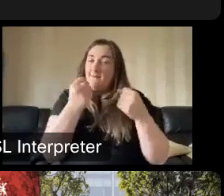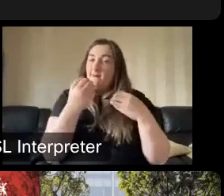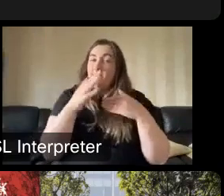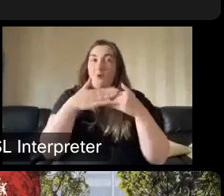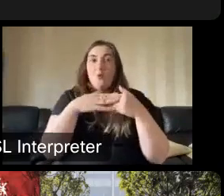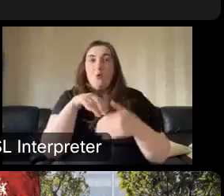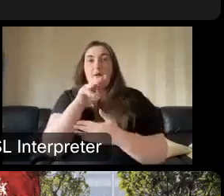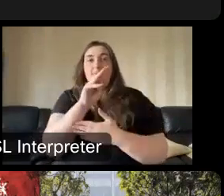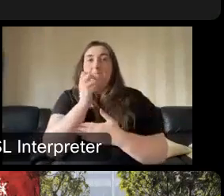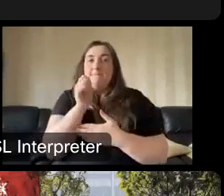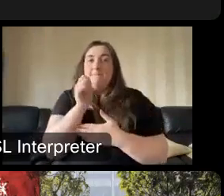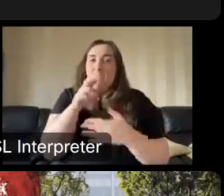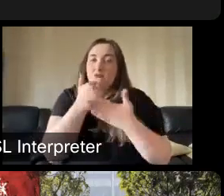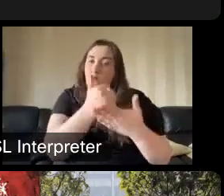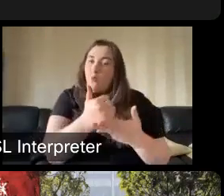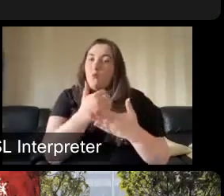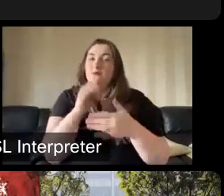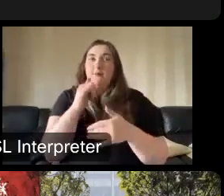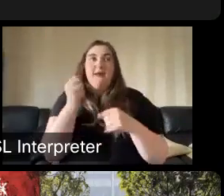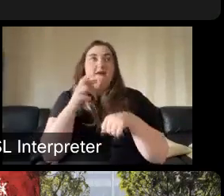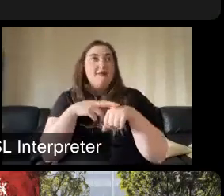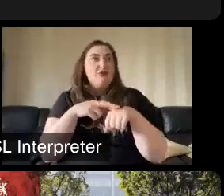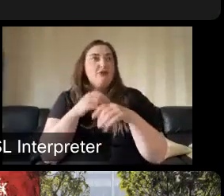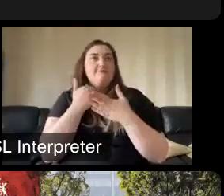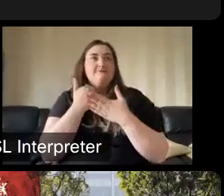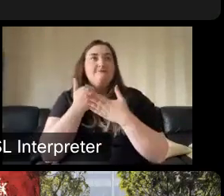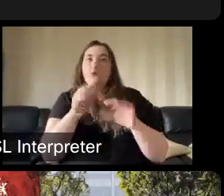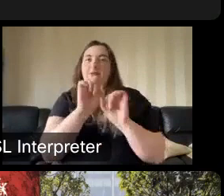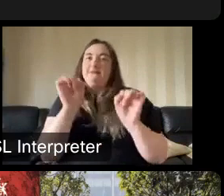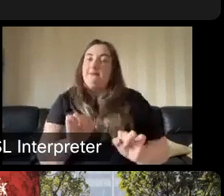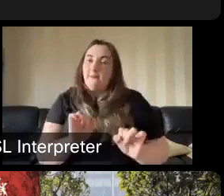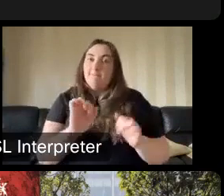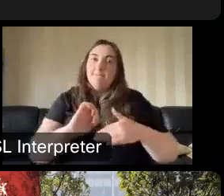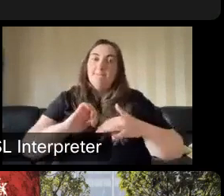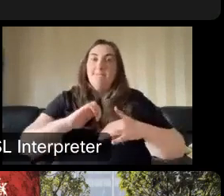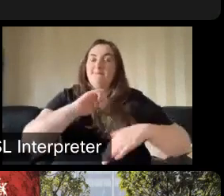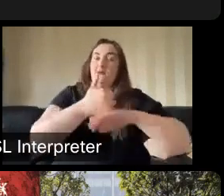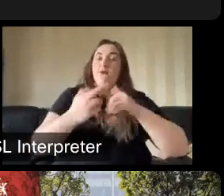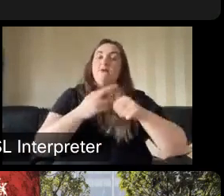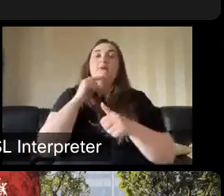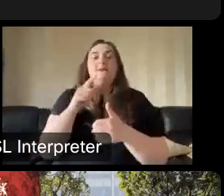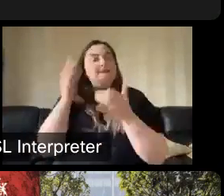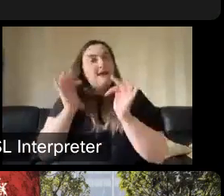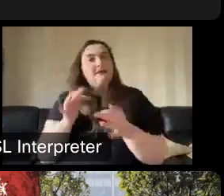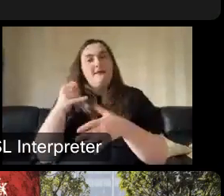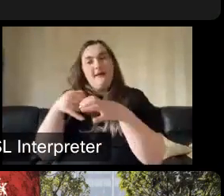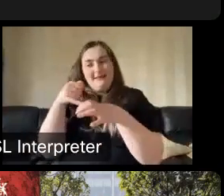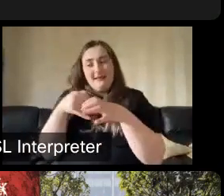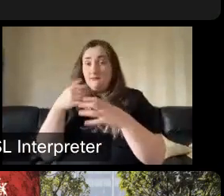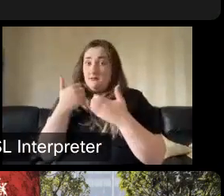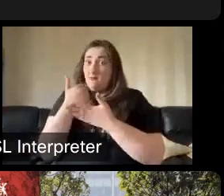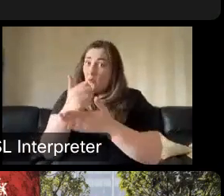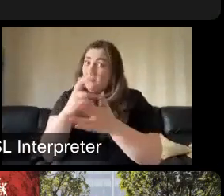allied healthcare may have better support systems. But certainly in medicine, the support systems could be a lot